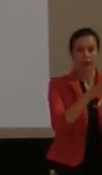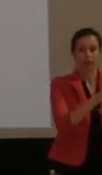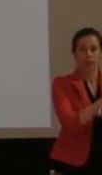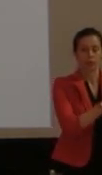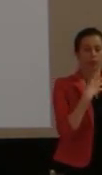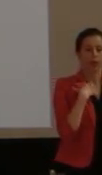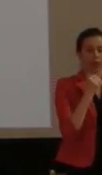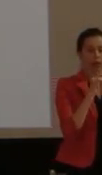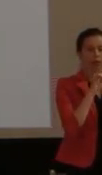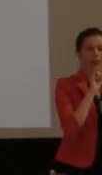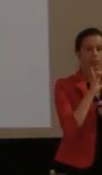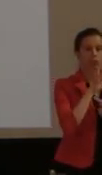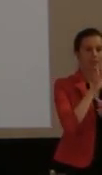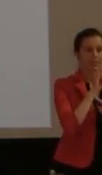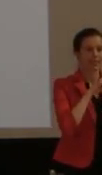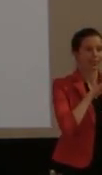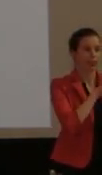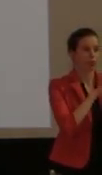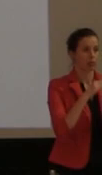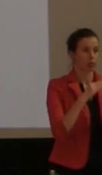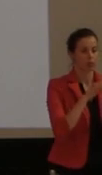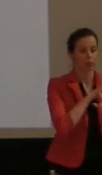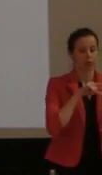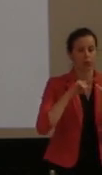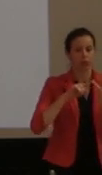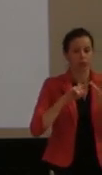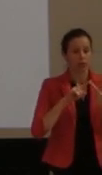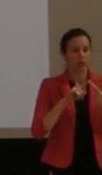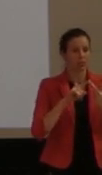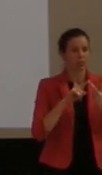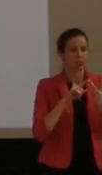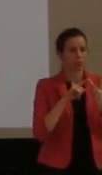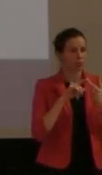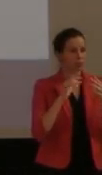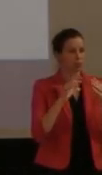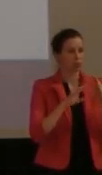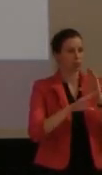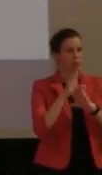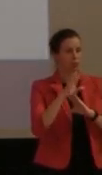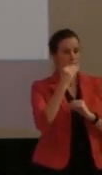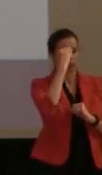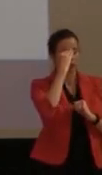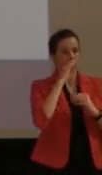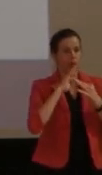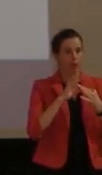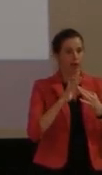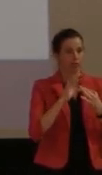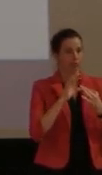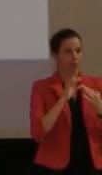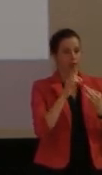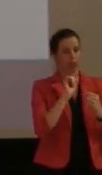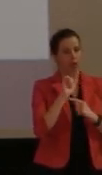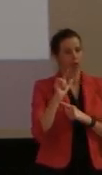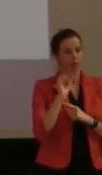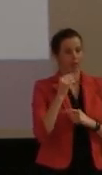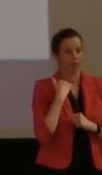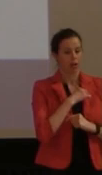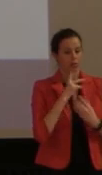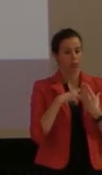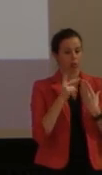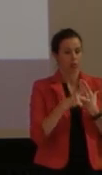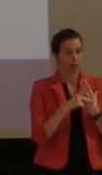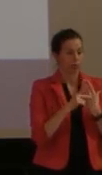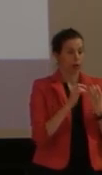their communities, and also to raise awareness about the All of Us Research Program. So this is all made possible through our